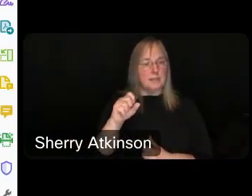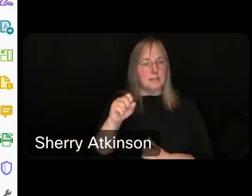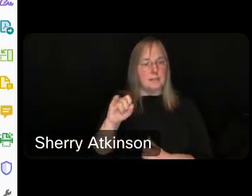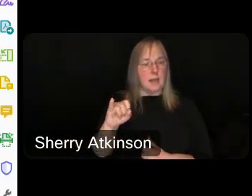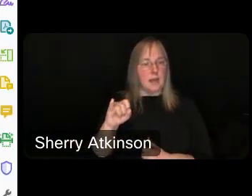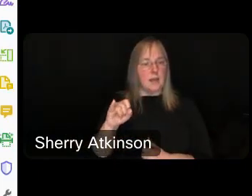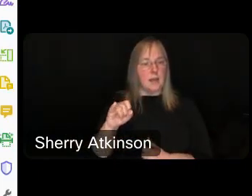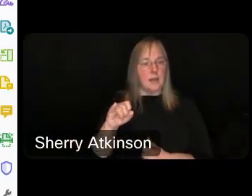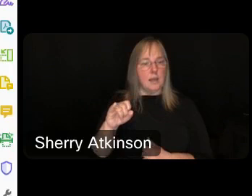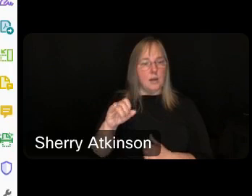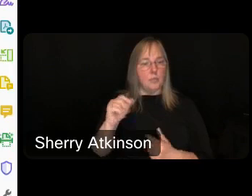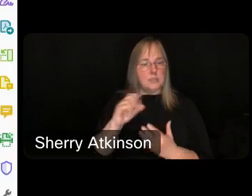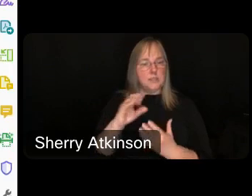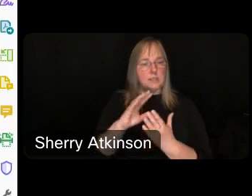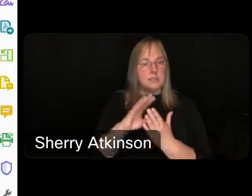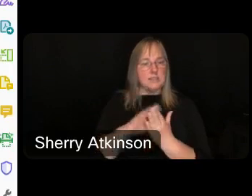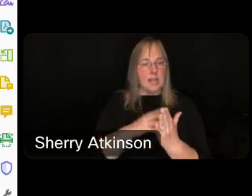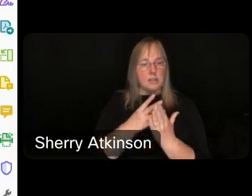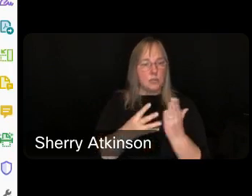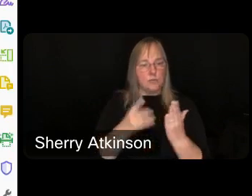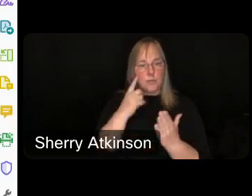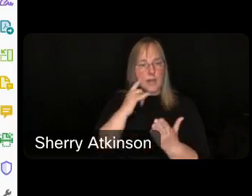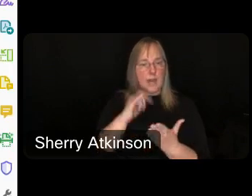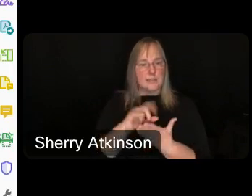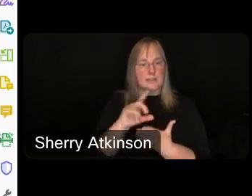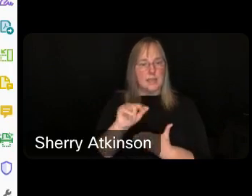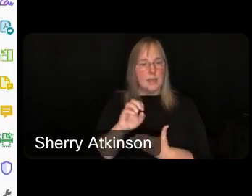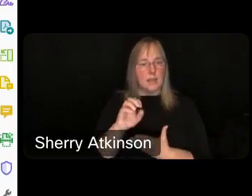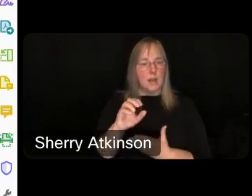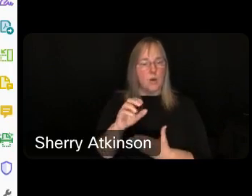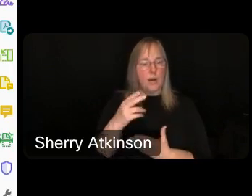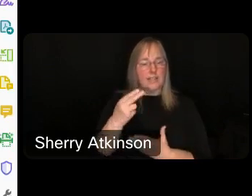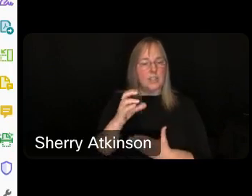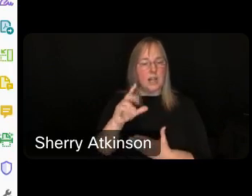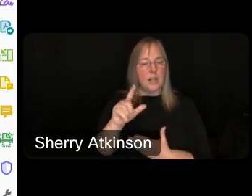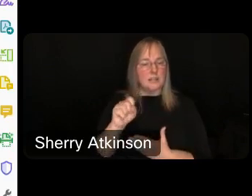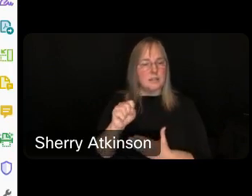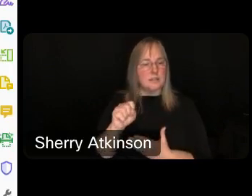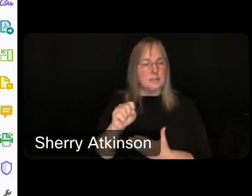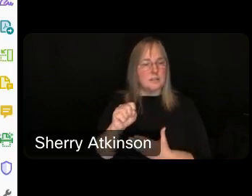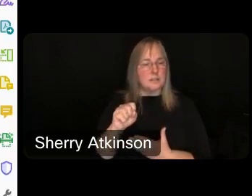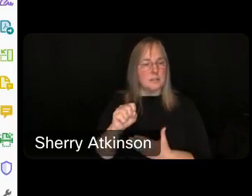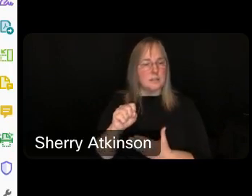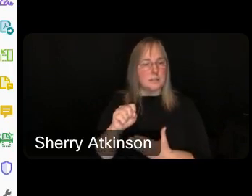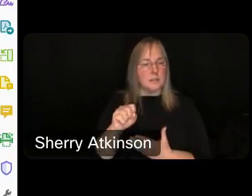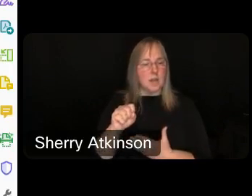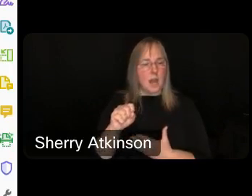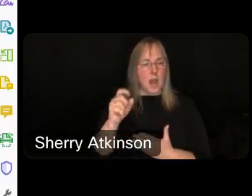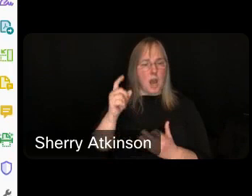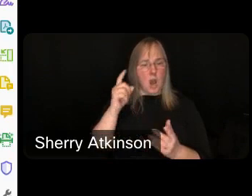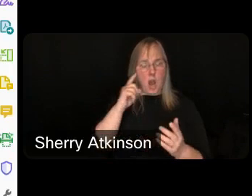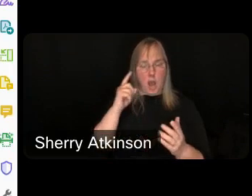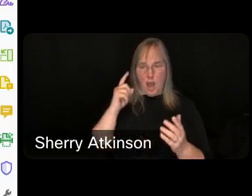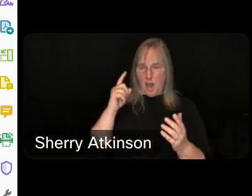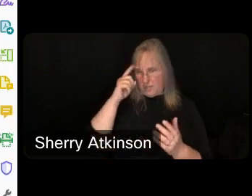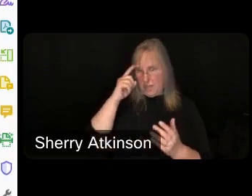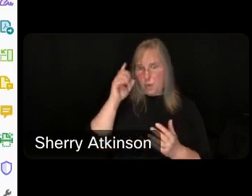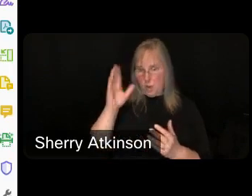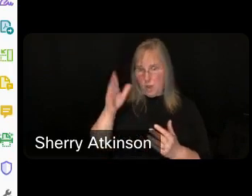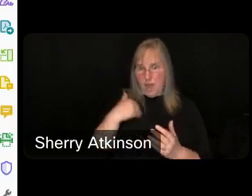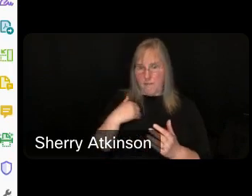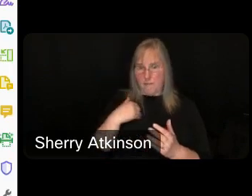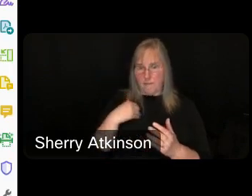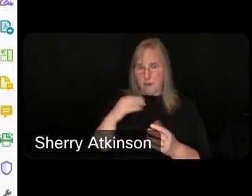there, I heard that you will do a board vote that day, right? So would you like to be shifted to